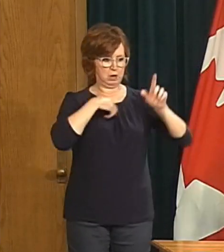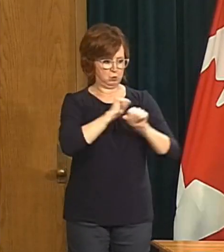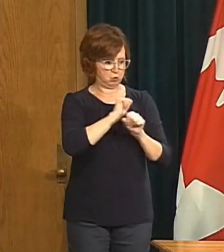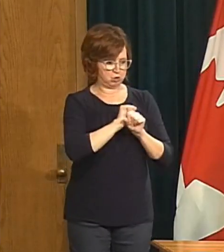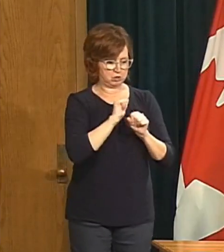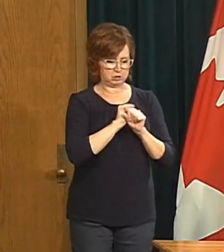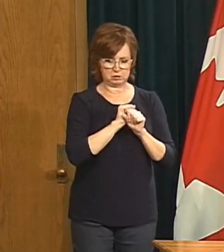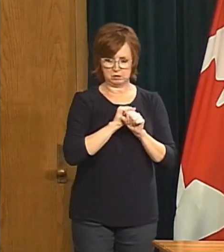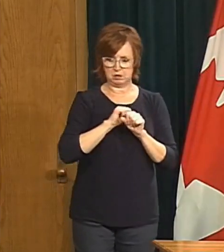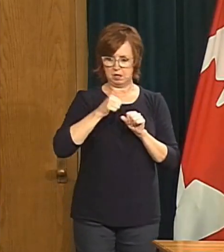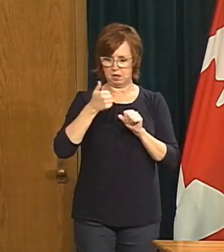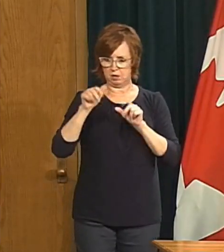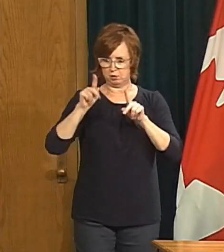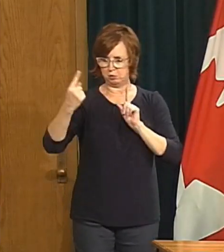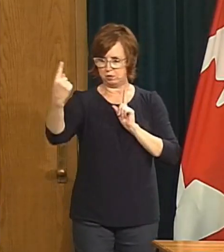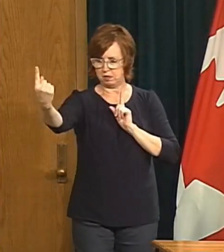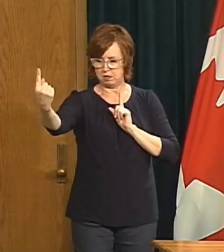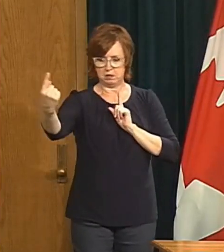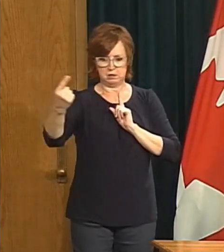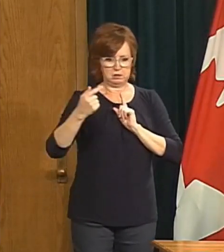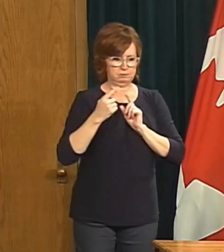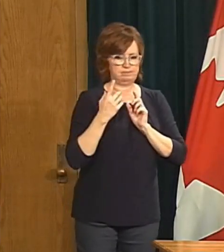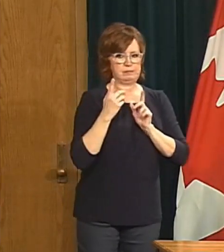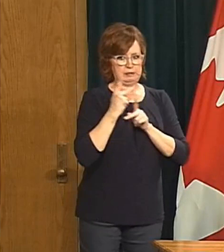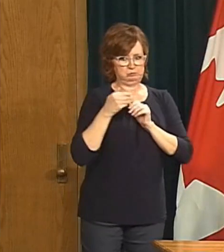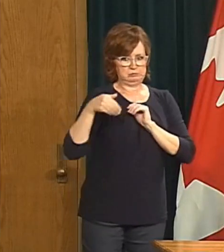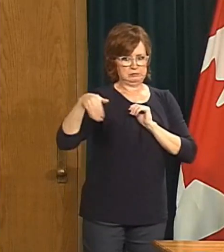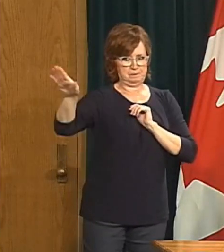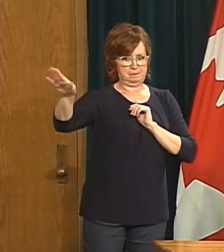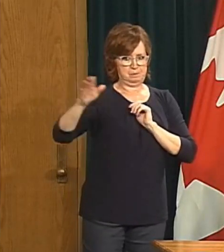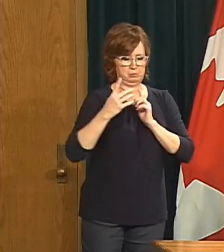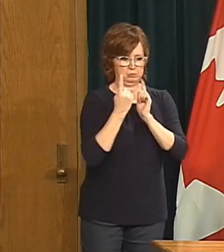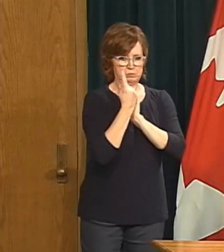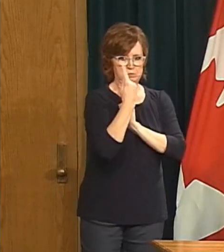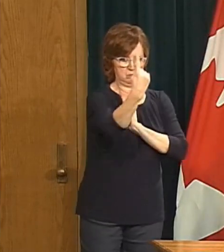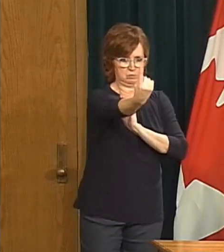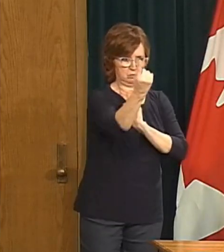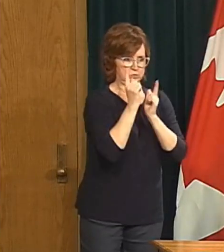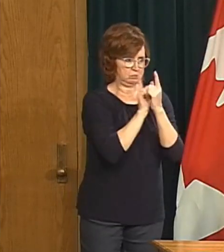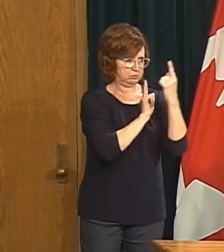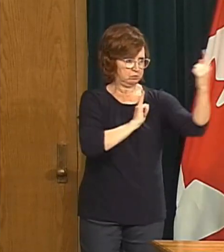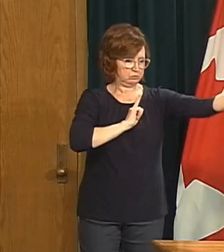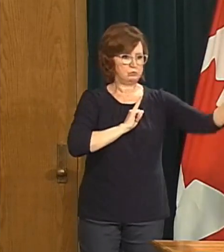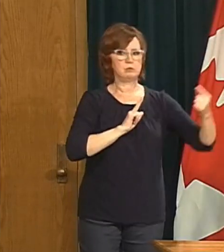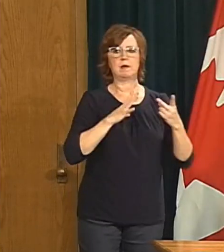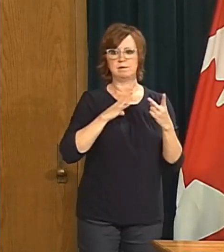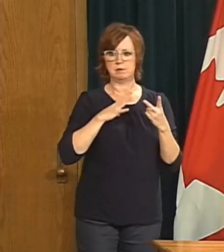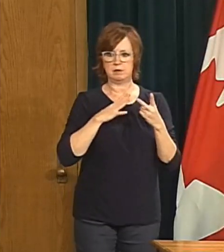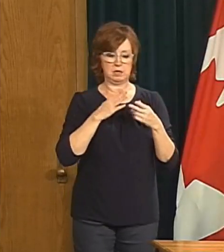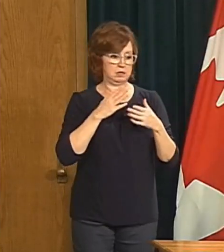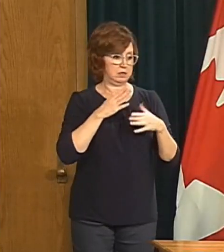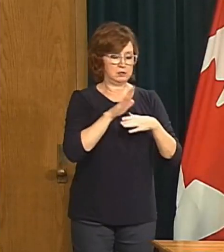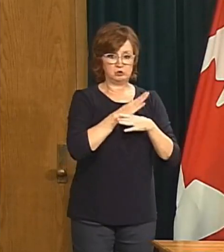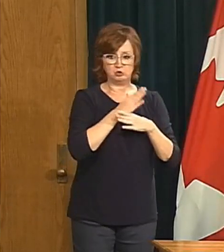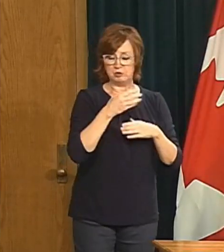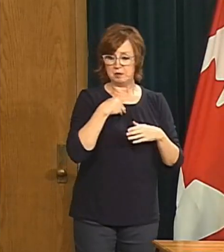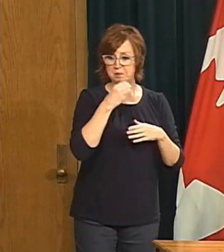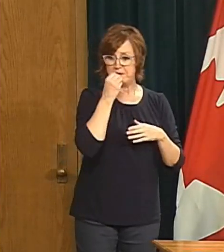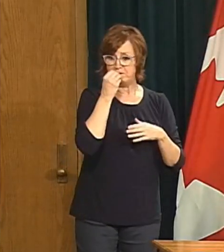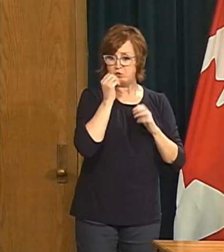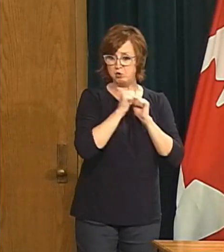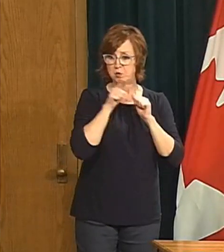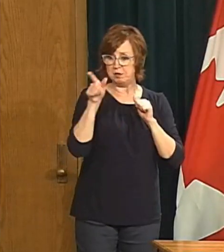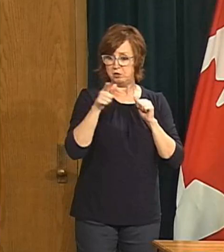distancing has to maintain, not sharing food items or multiple touch surfaces, attention to hygiene